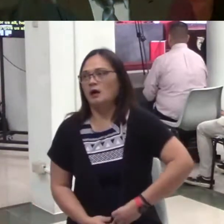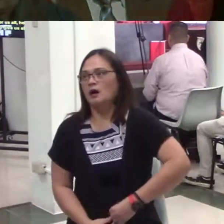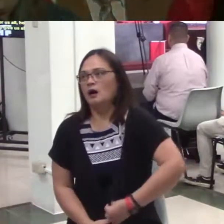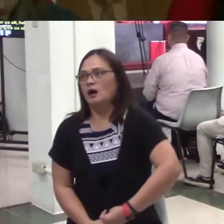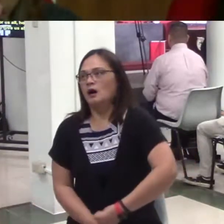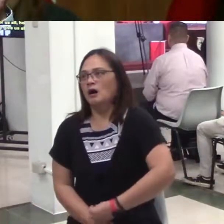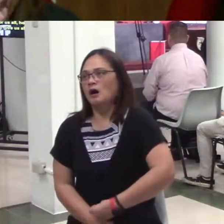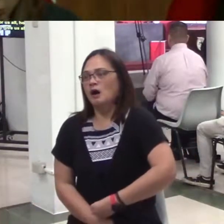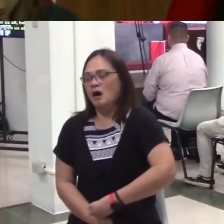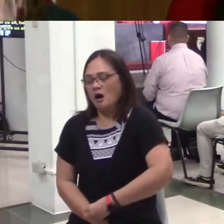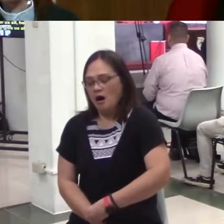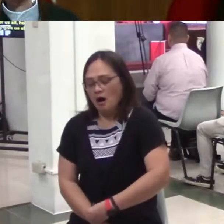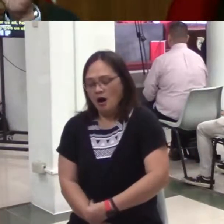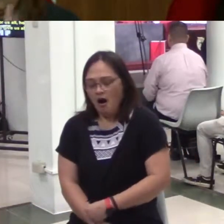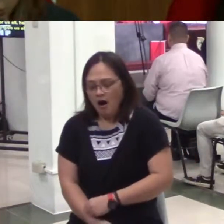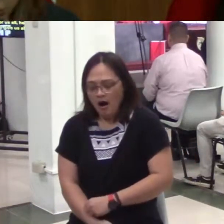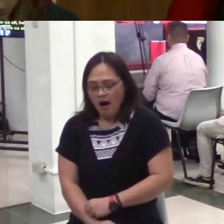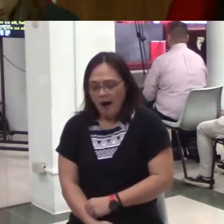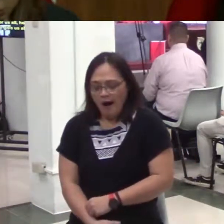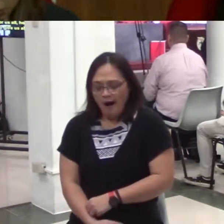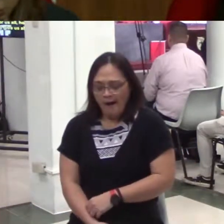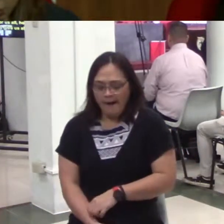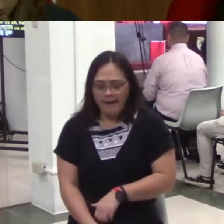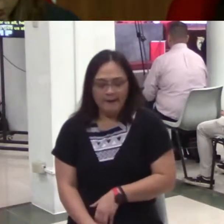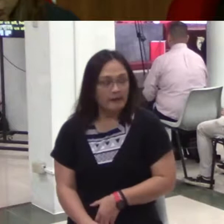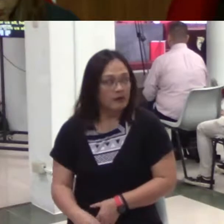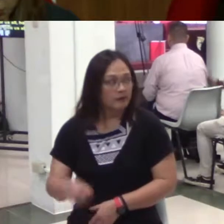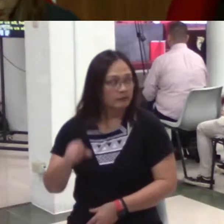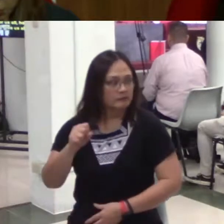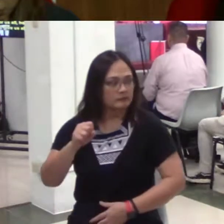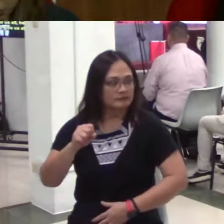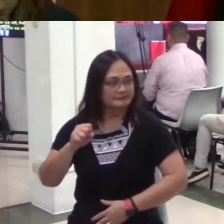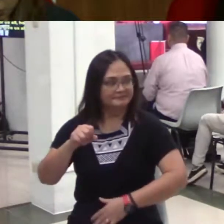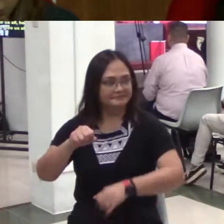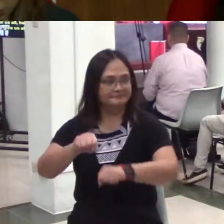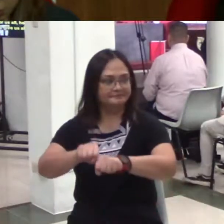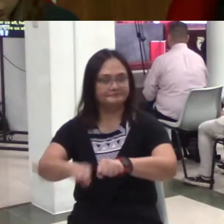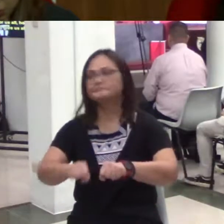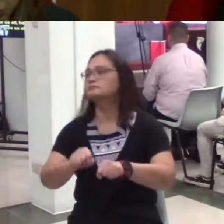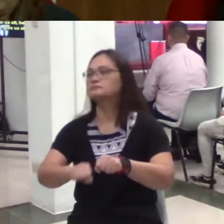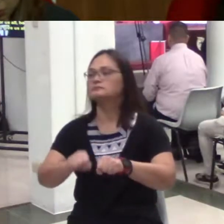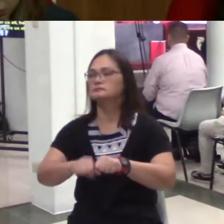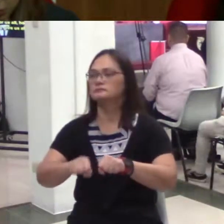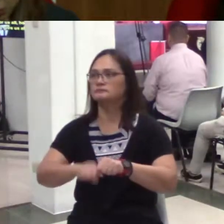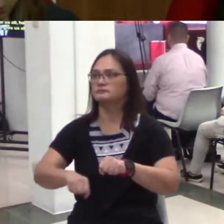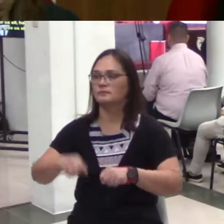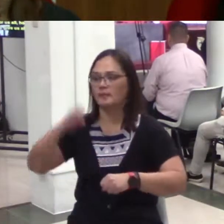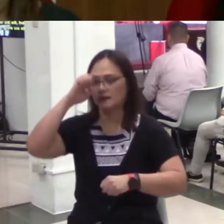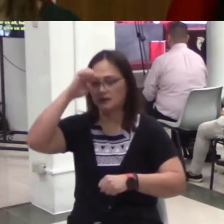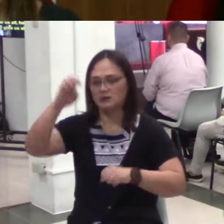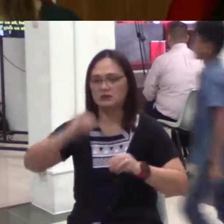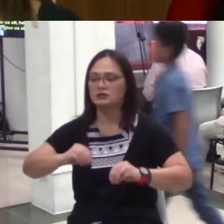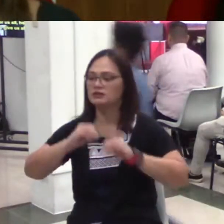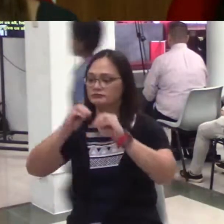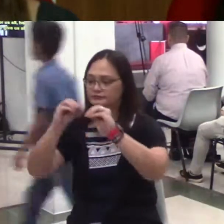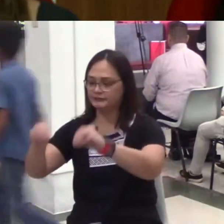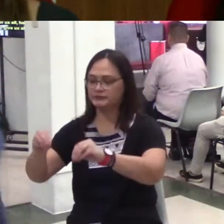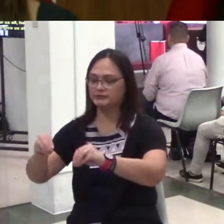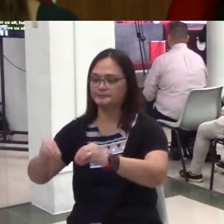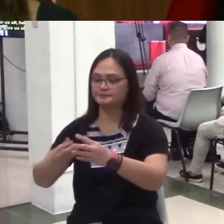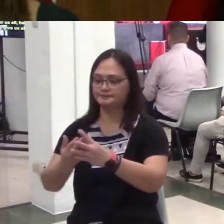our enriching God. As I was having Ephesians 3.8, look at what Paul says,